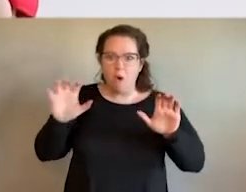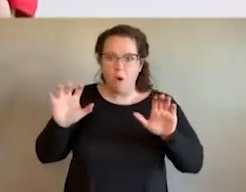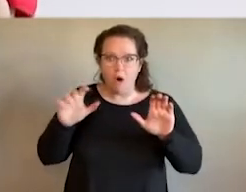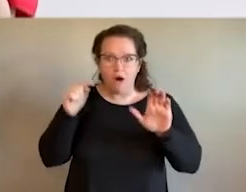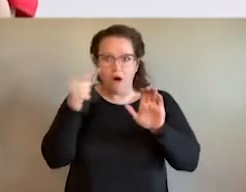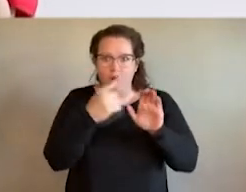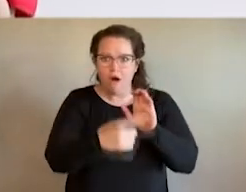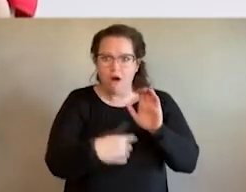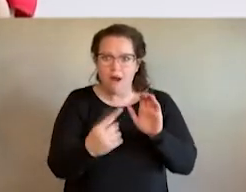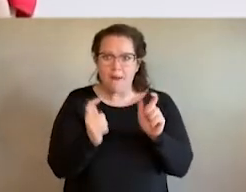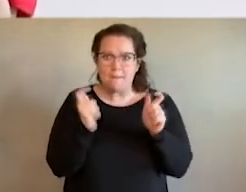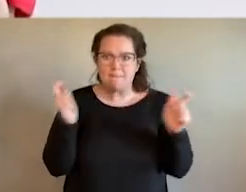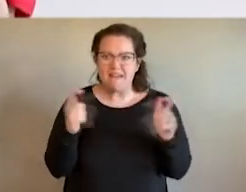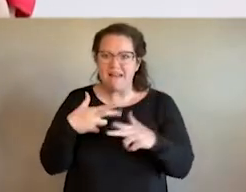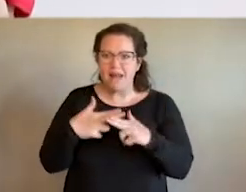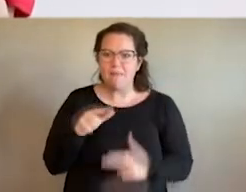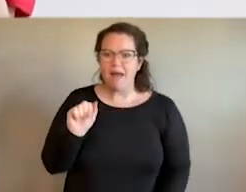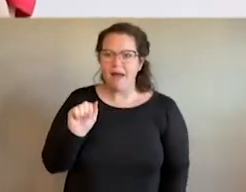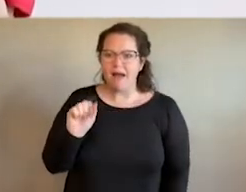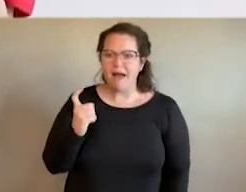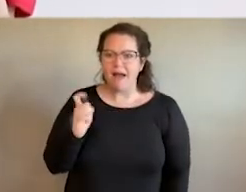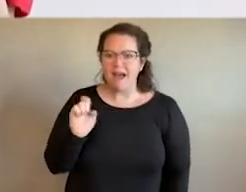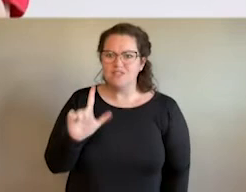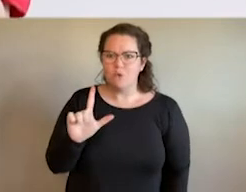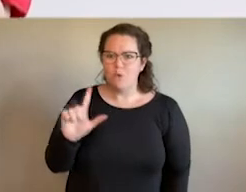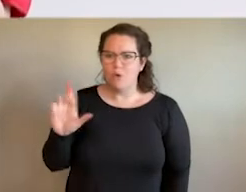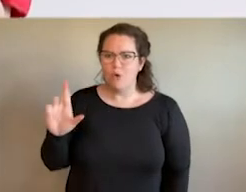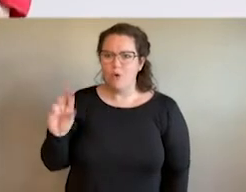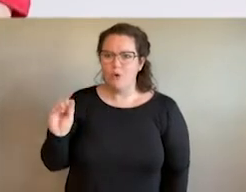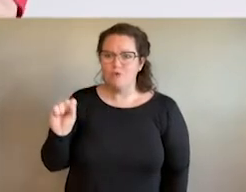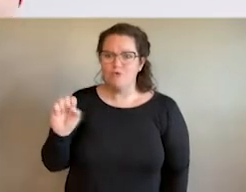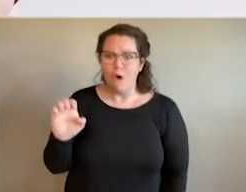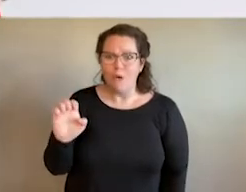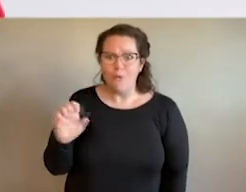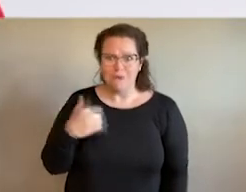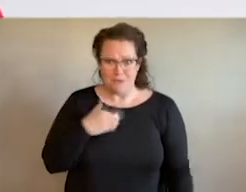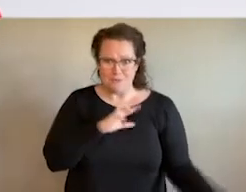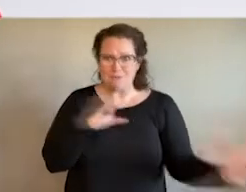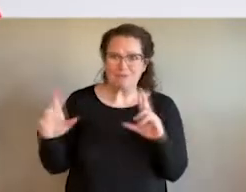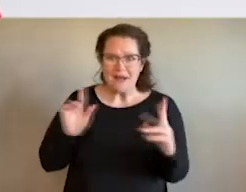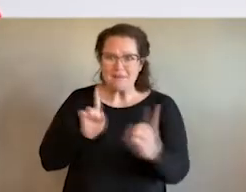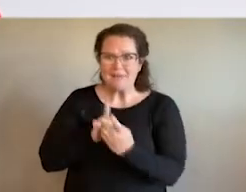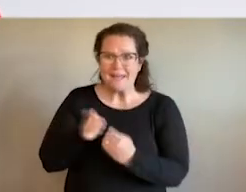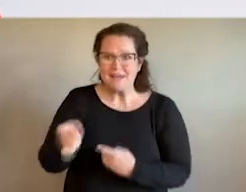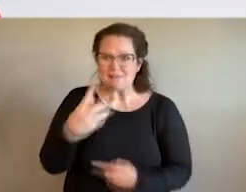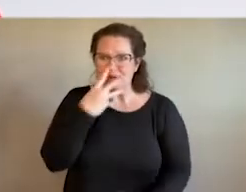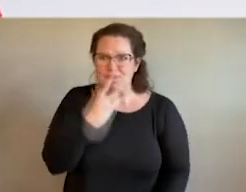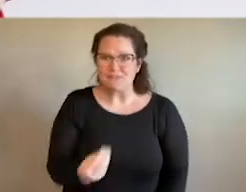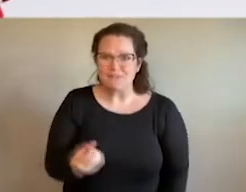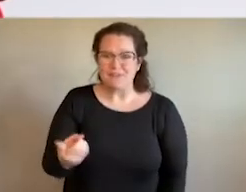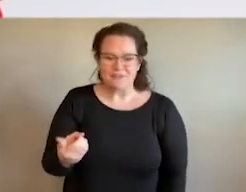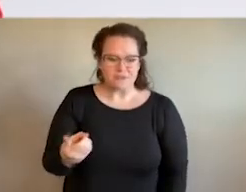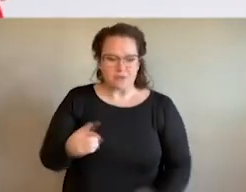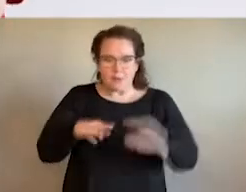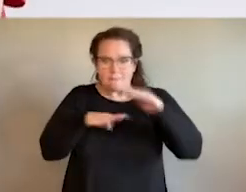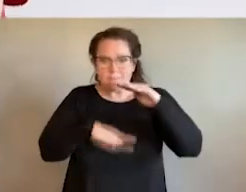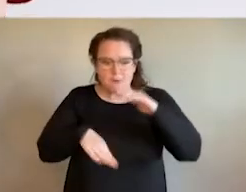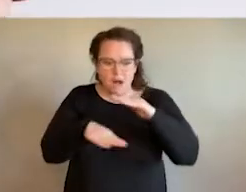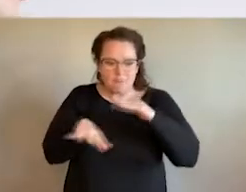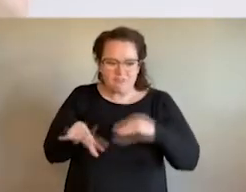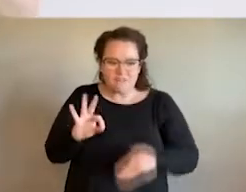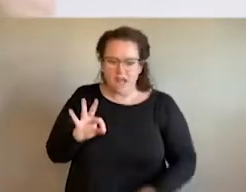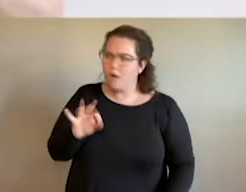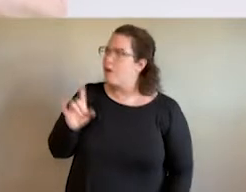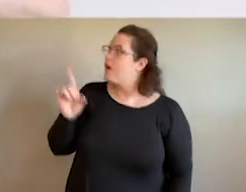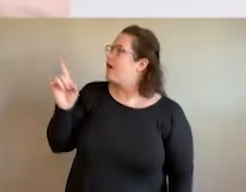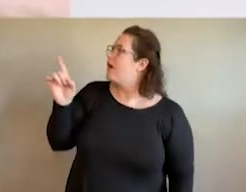his name is Axel Rose. I can't wait to meet him. Then in the bottom of the package are these things.